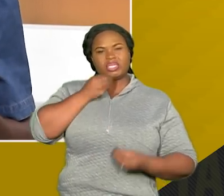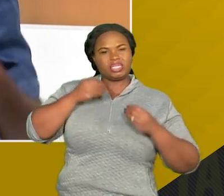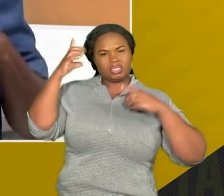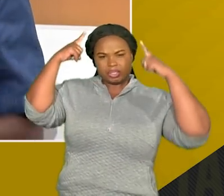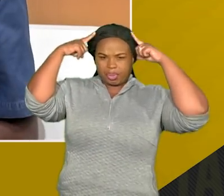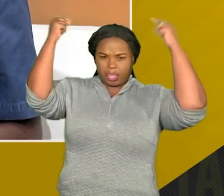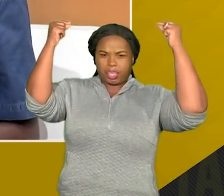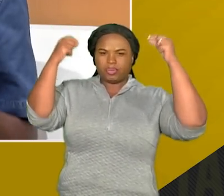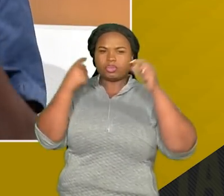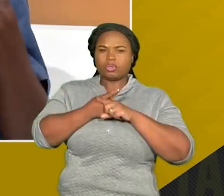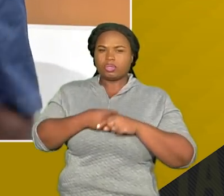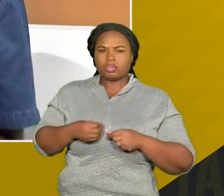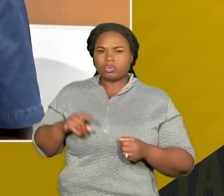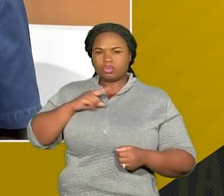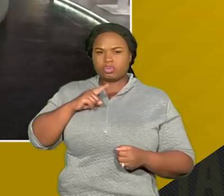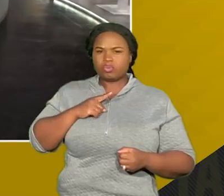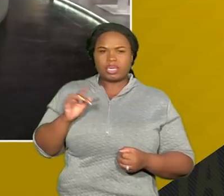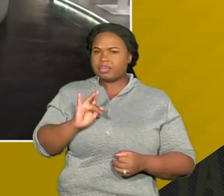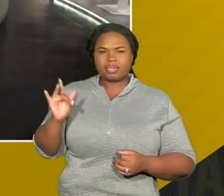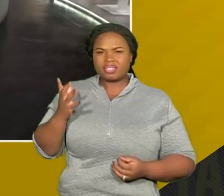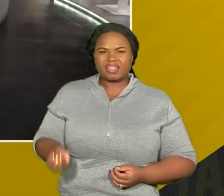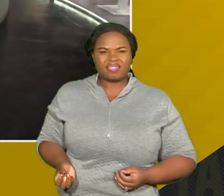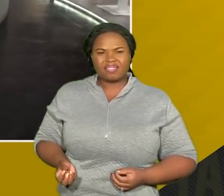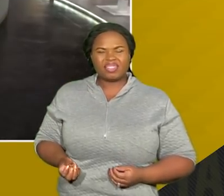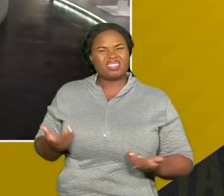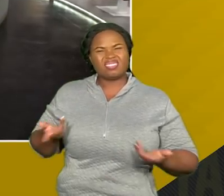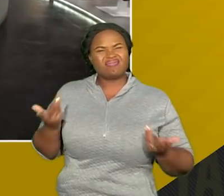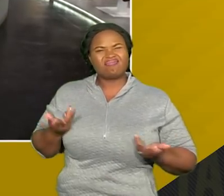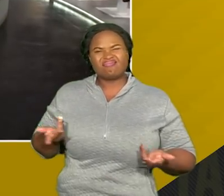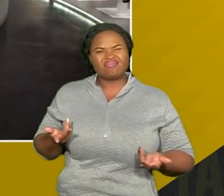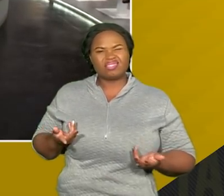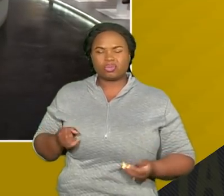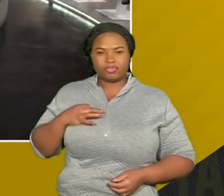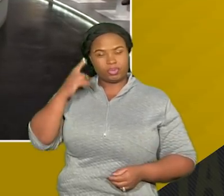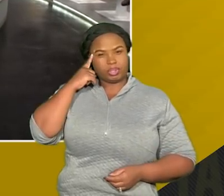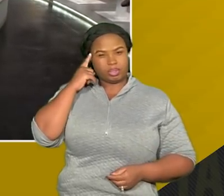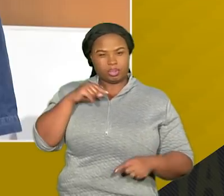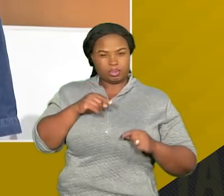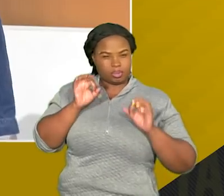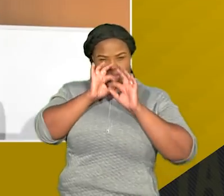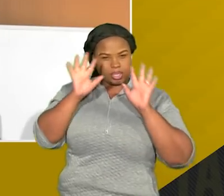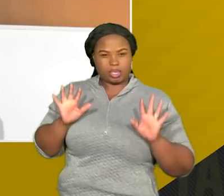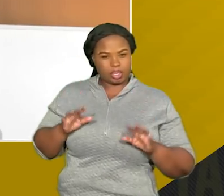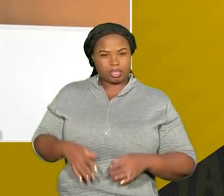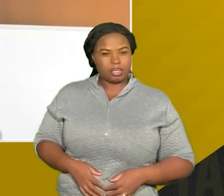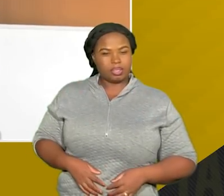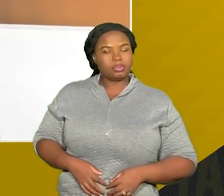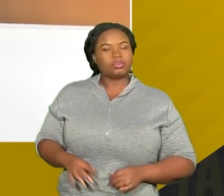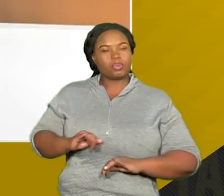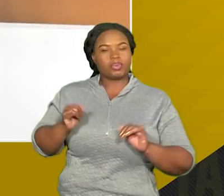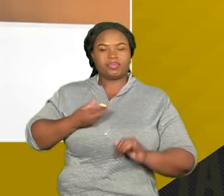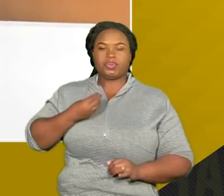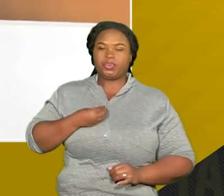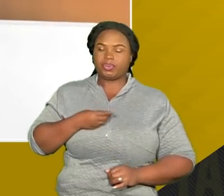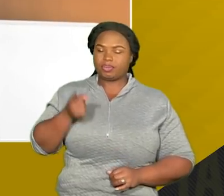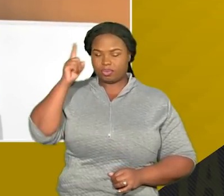the Krosar go in? Because I agree it doesn't exist. Does it fall? Like, if you really think about it, ne, you know, especially for young